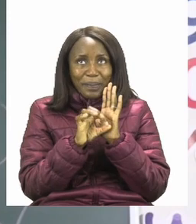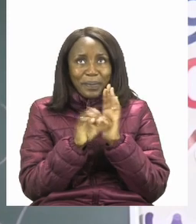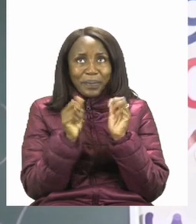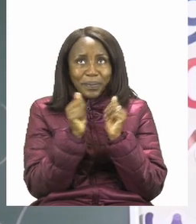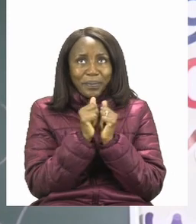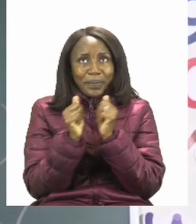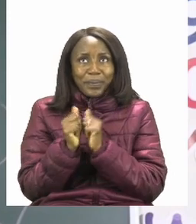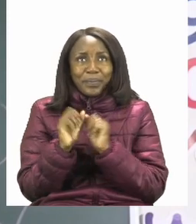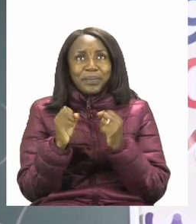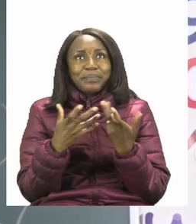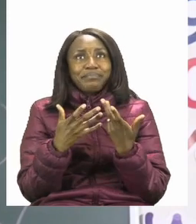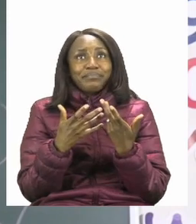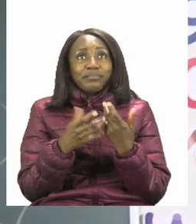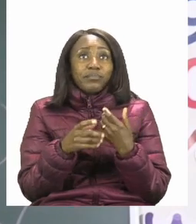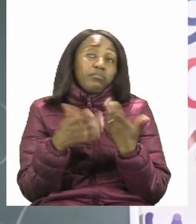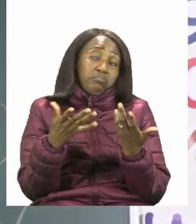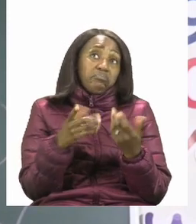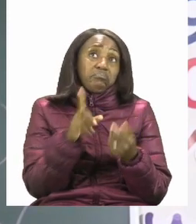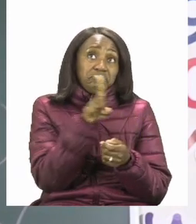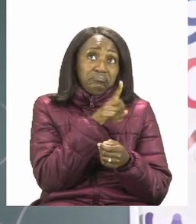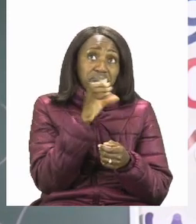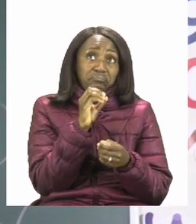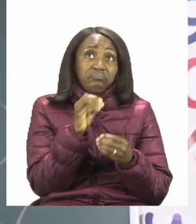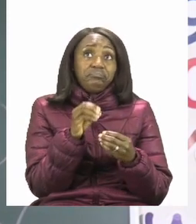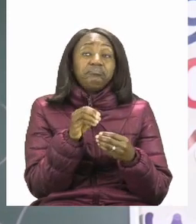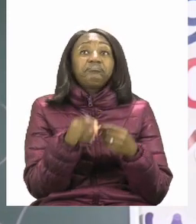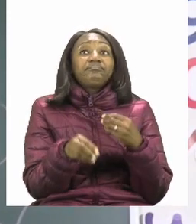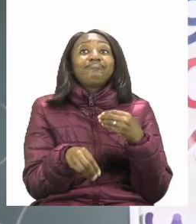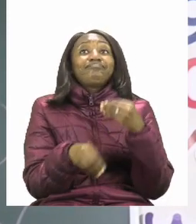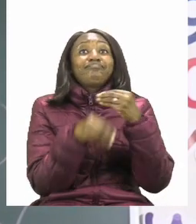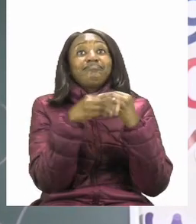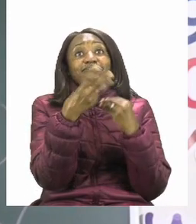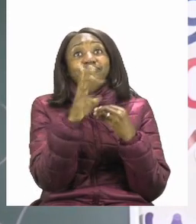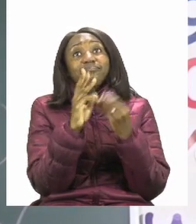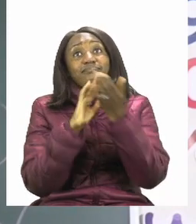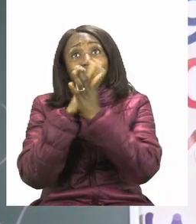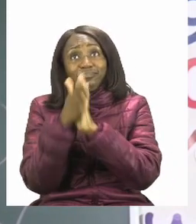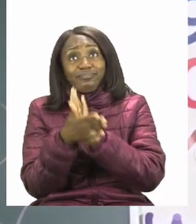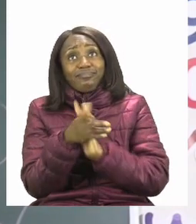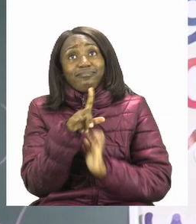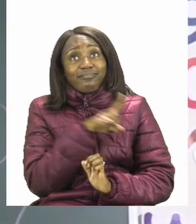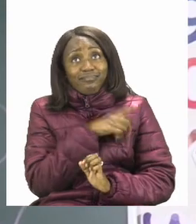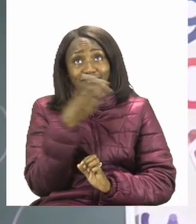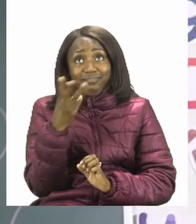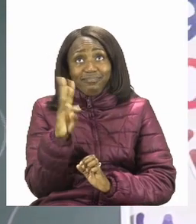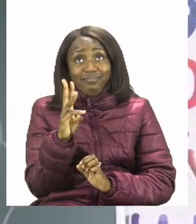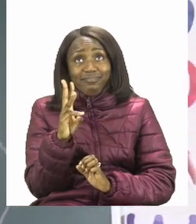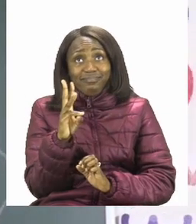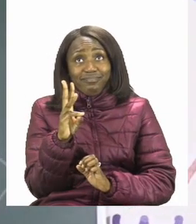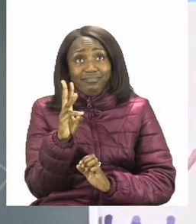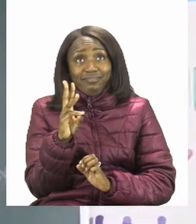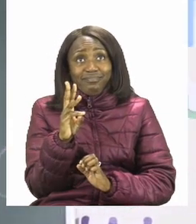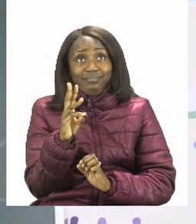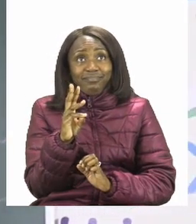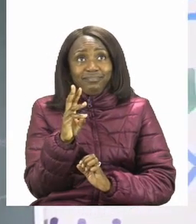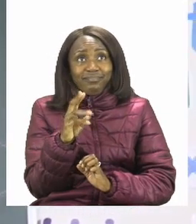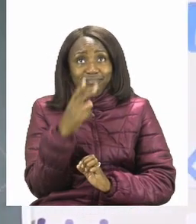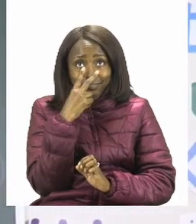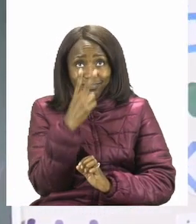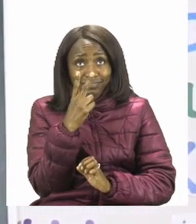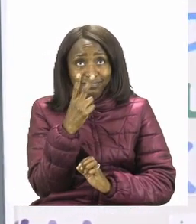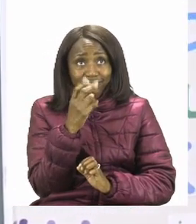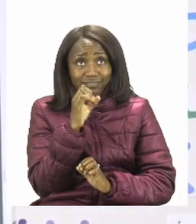So, 10 plus 6 more will give us 16. I want you to check your